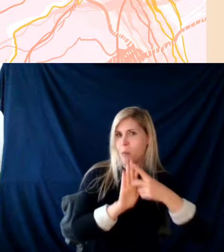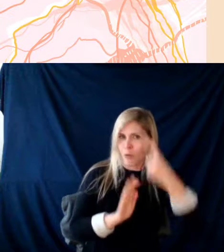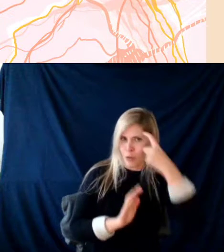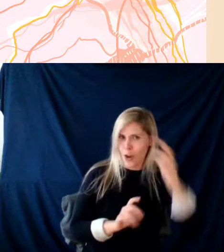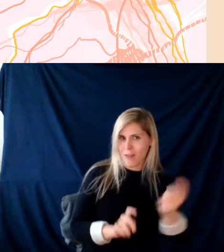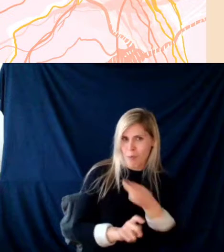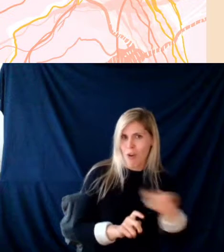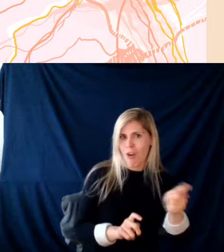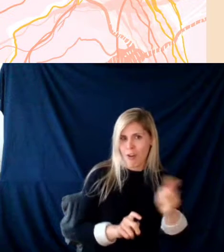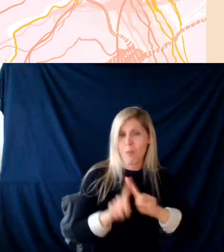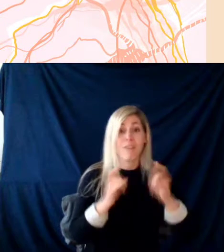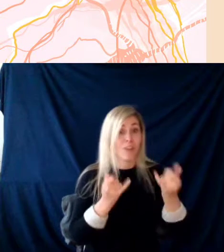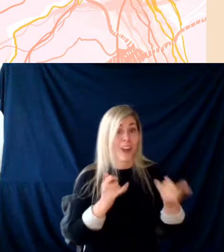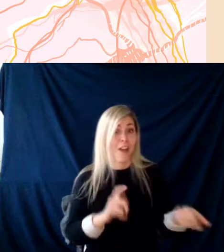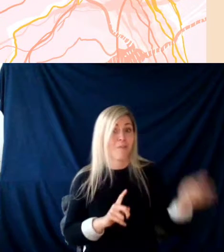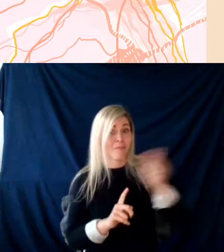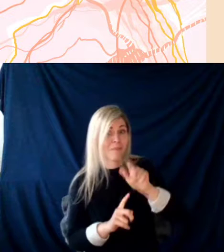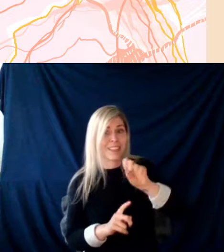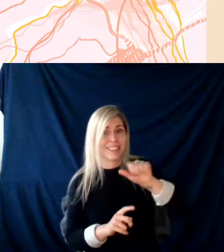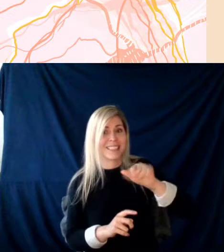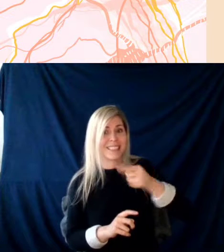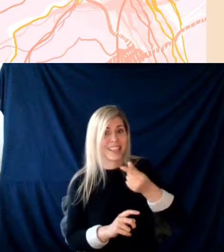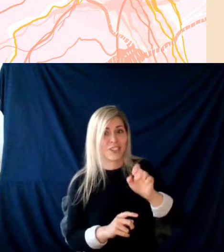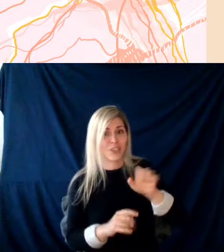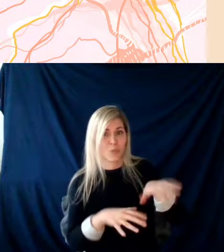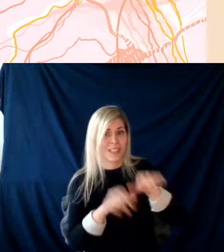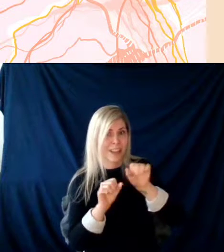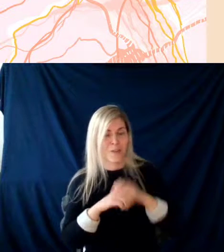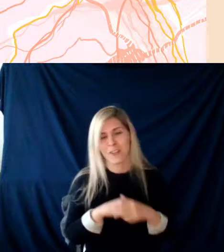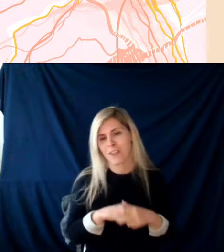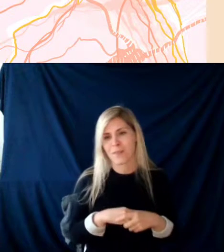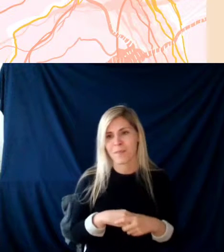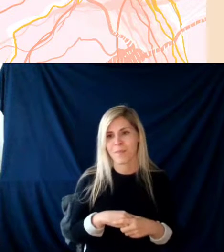Pong. But for now, Sage will take over.